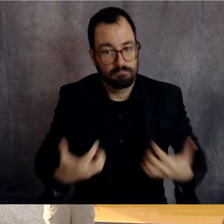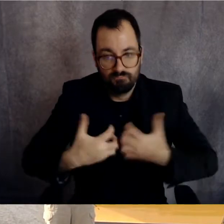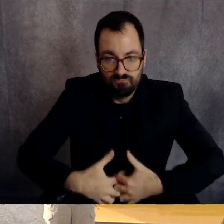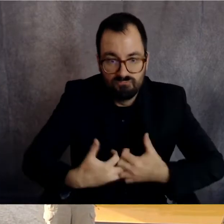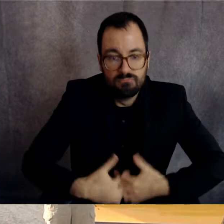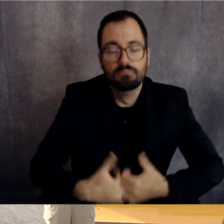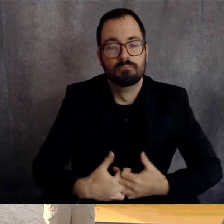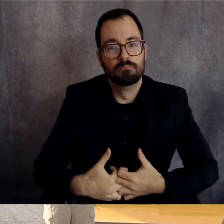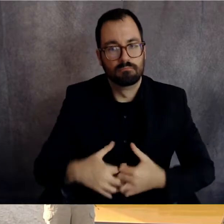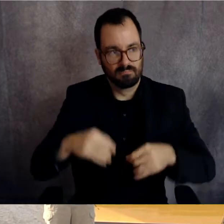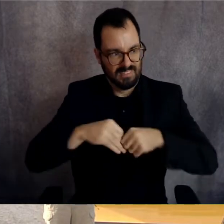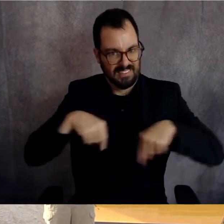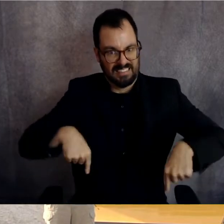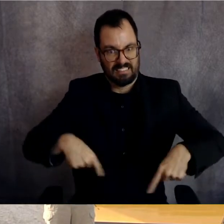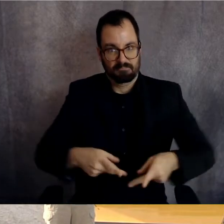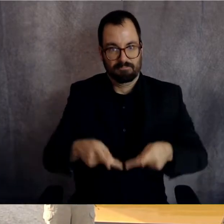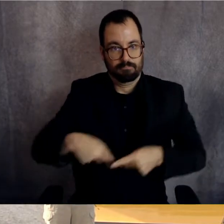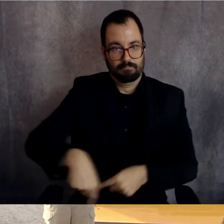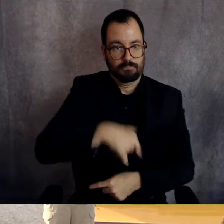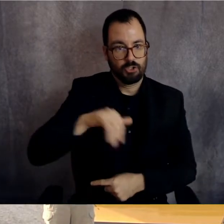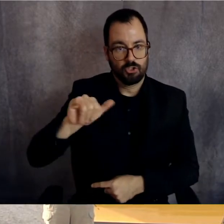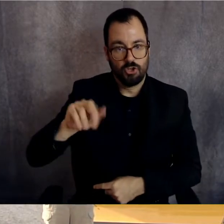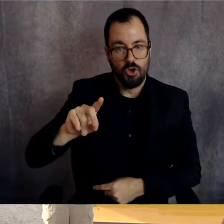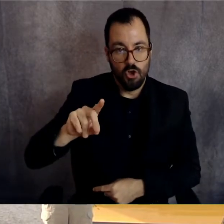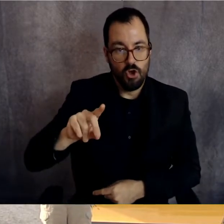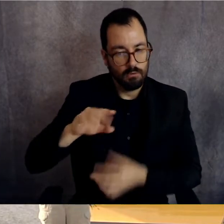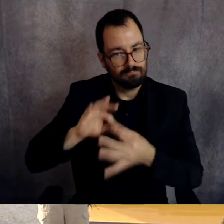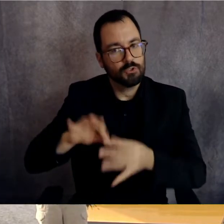yard for cleaning snow and snow removal. We have